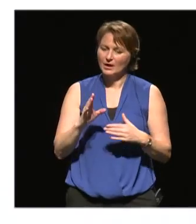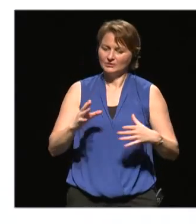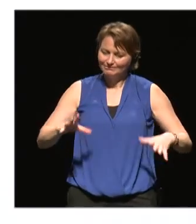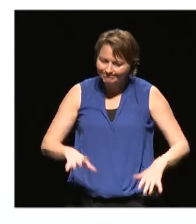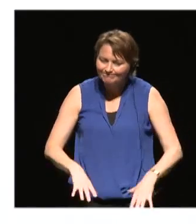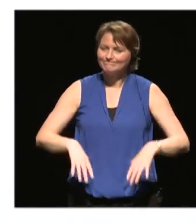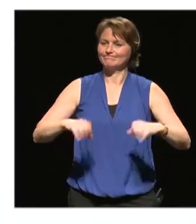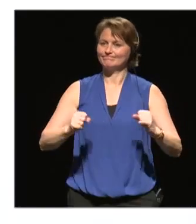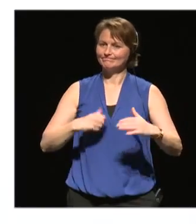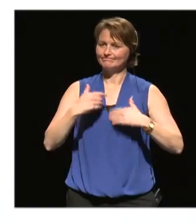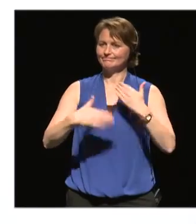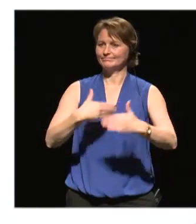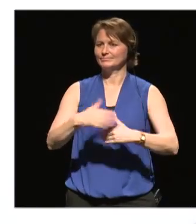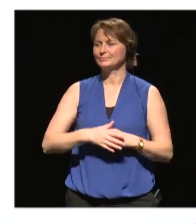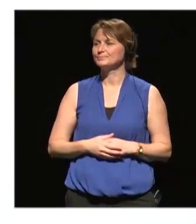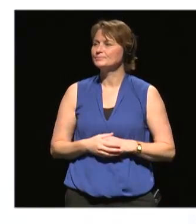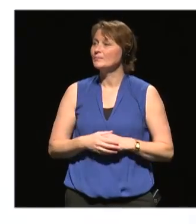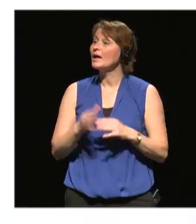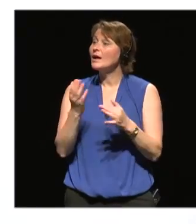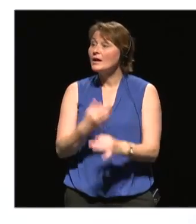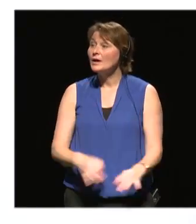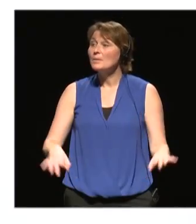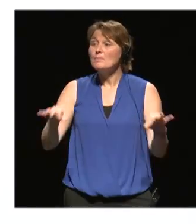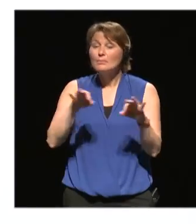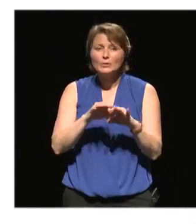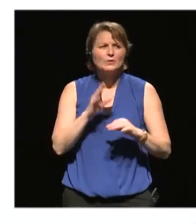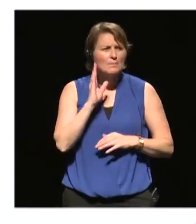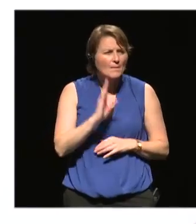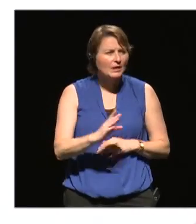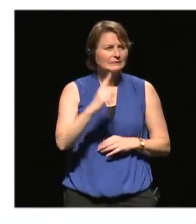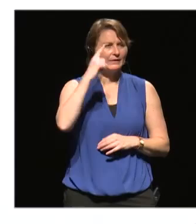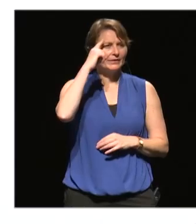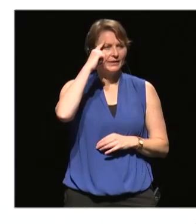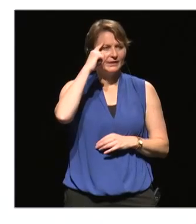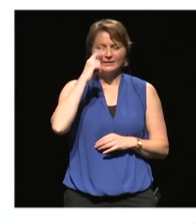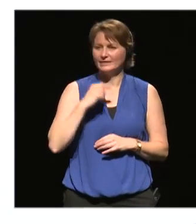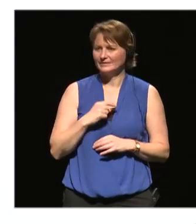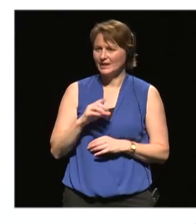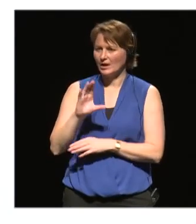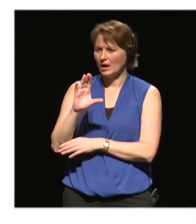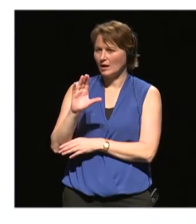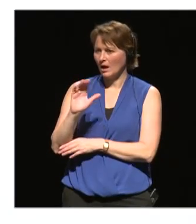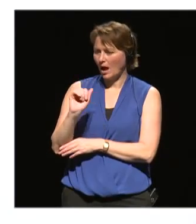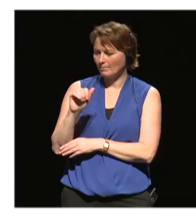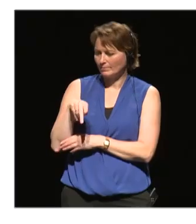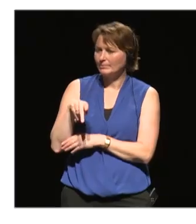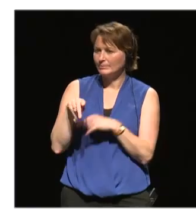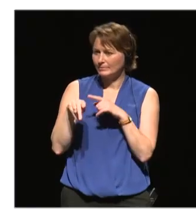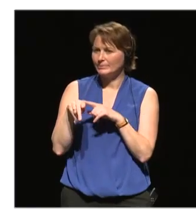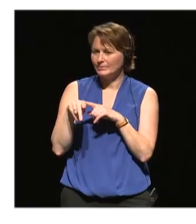now, it's also important, I think, to bear in mind the fact that the COP